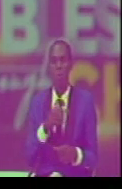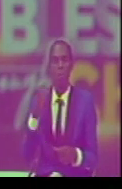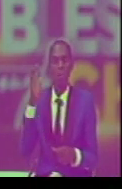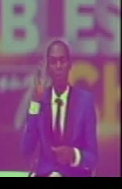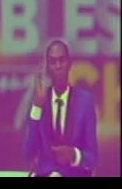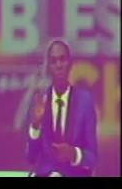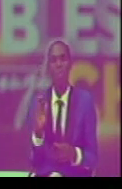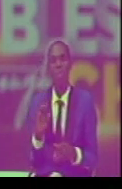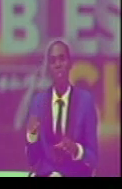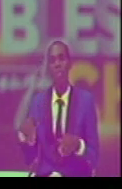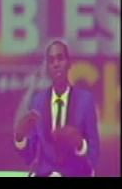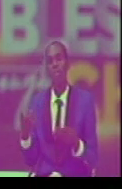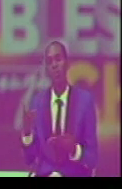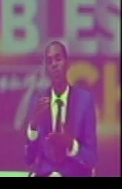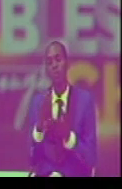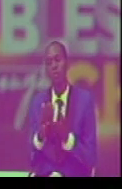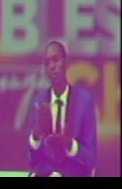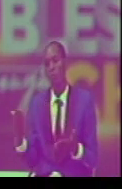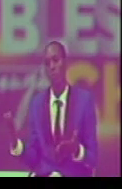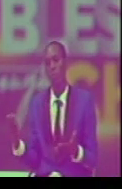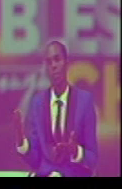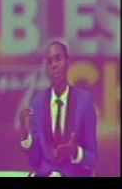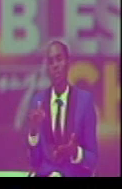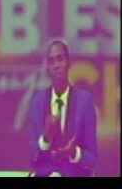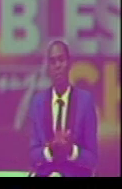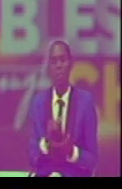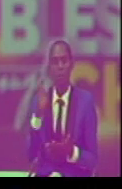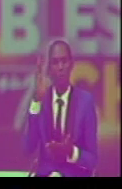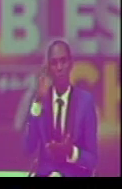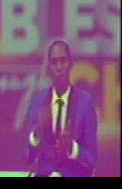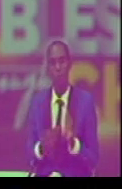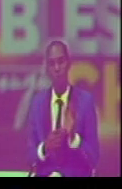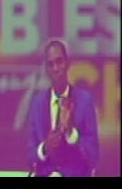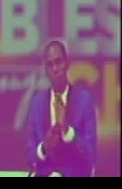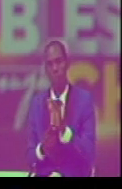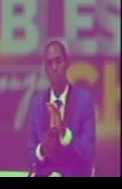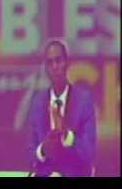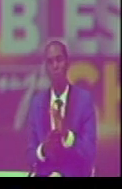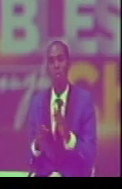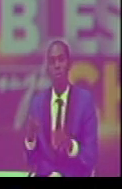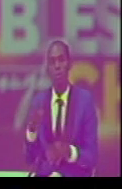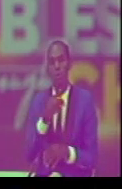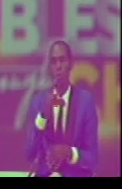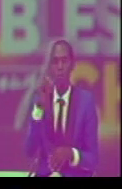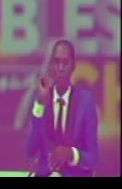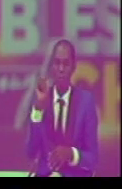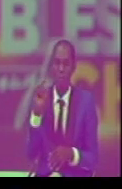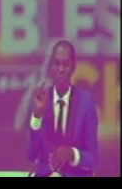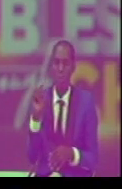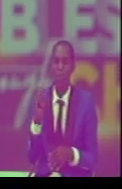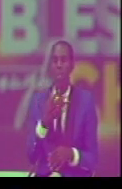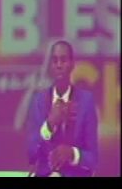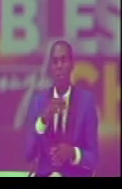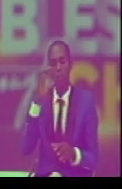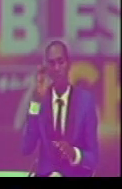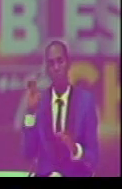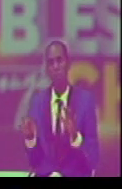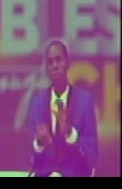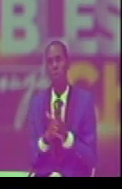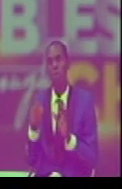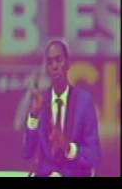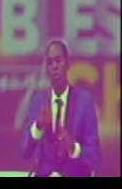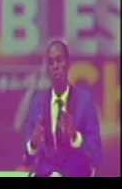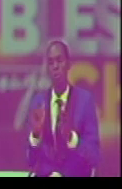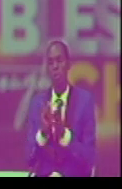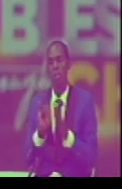distributing what we call communique that we reflect to you both the picture and the testimony of